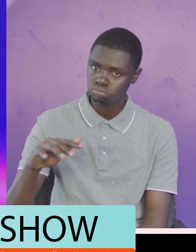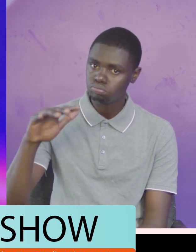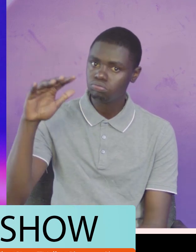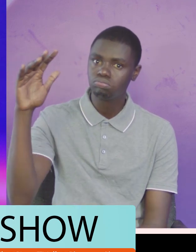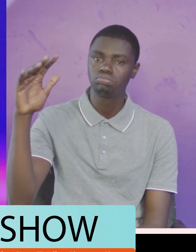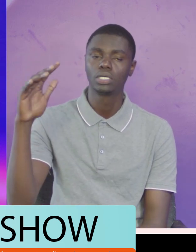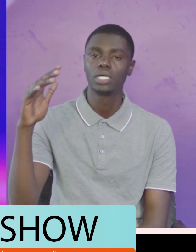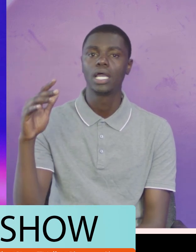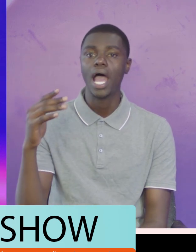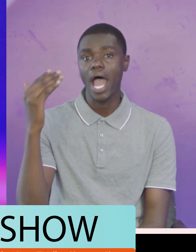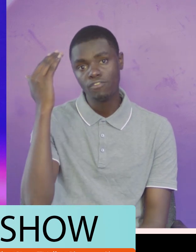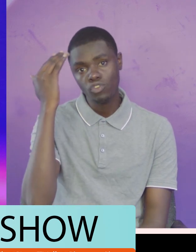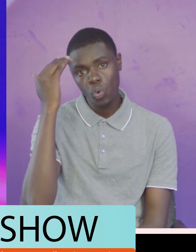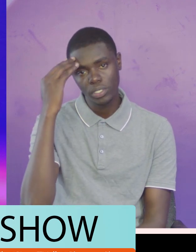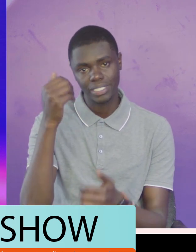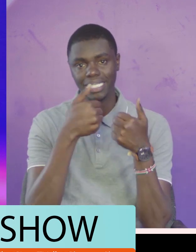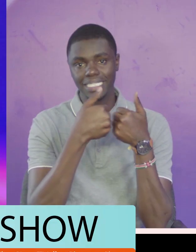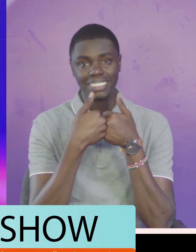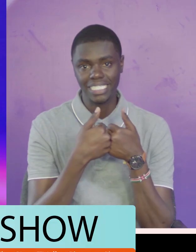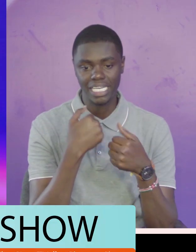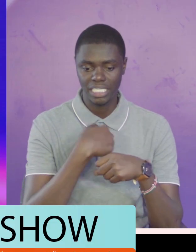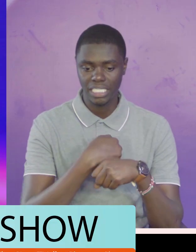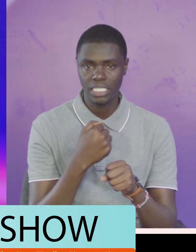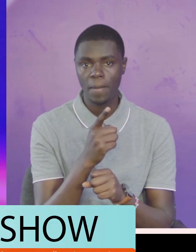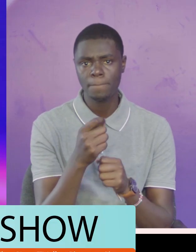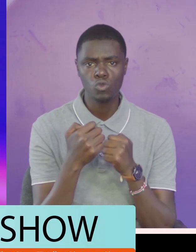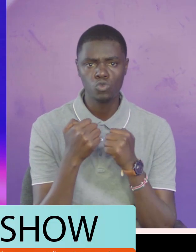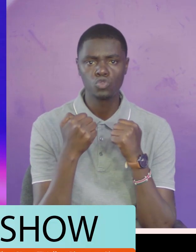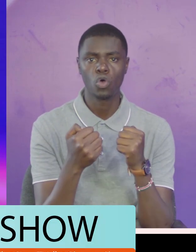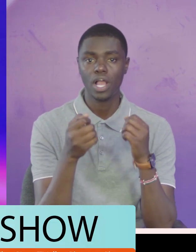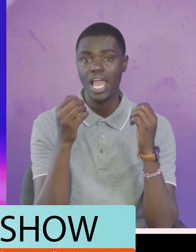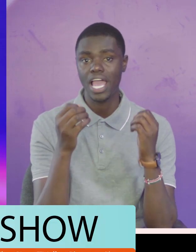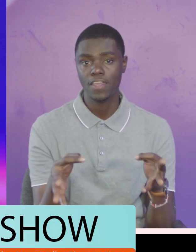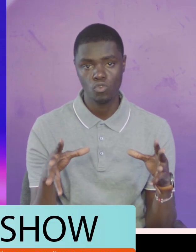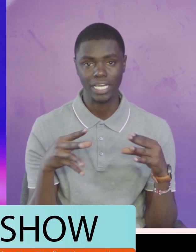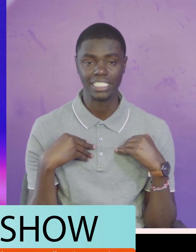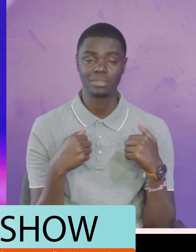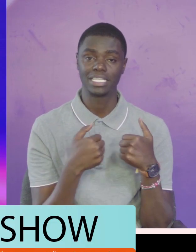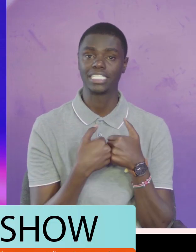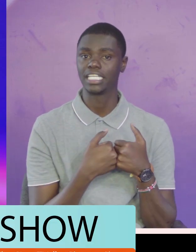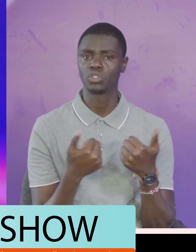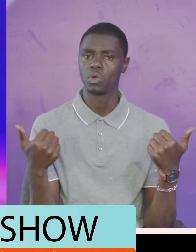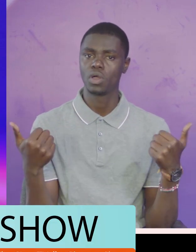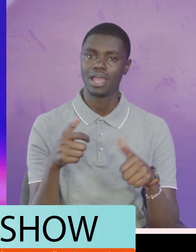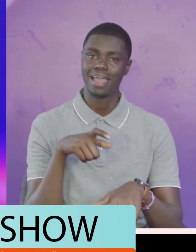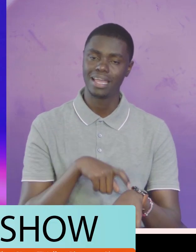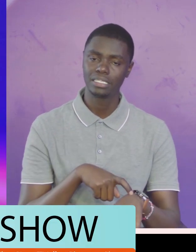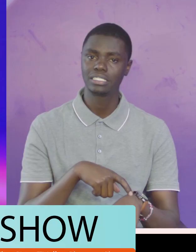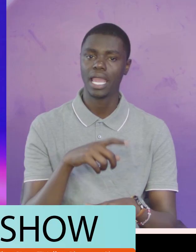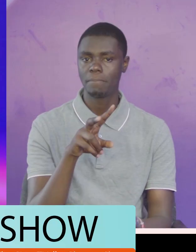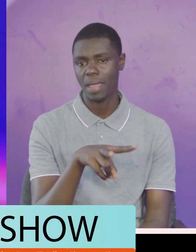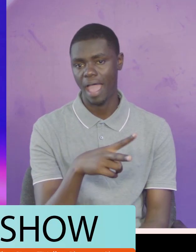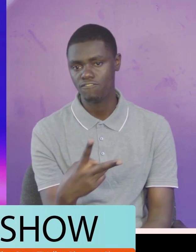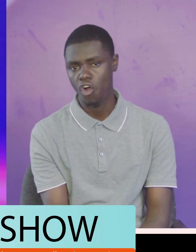faith, I've come to realize that challenges make you stronger if you embrace them. So